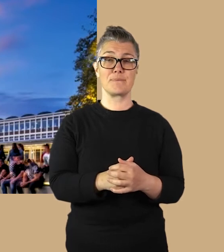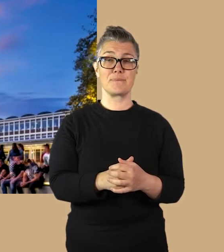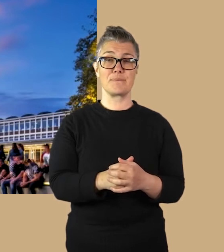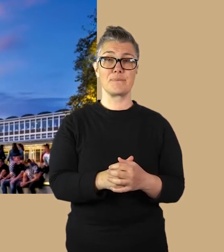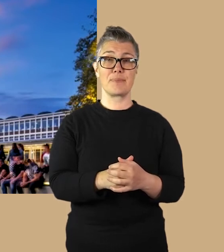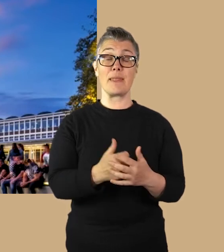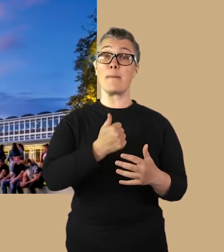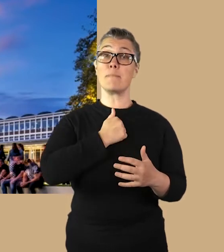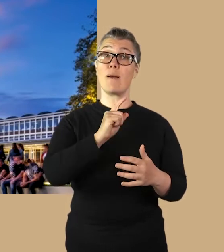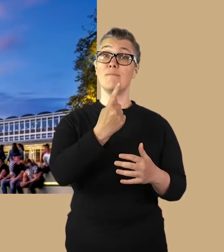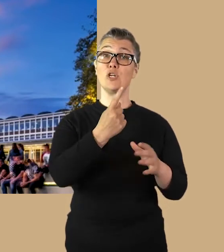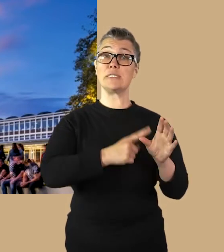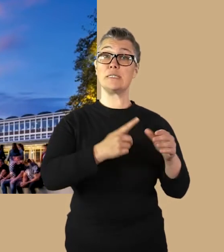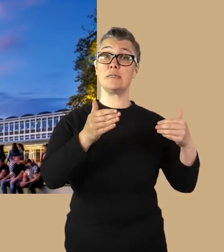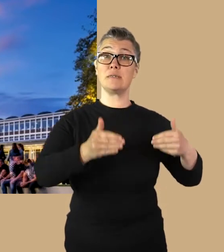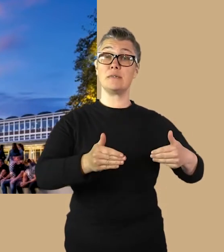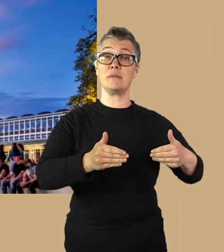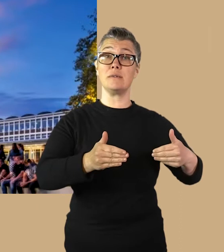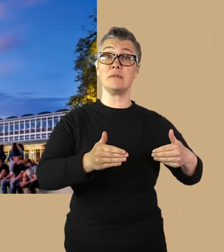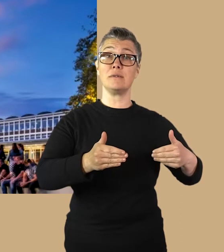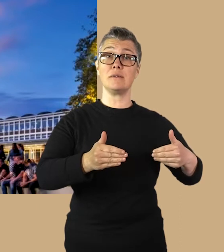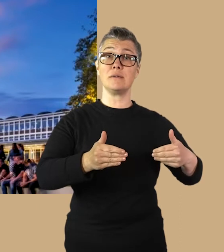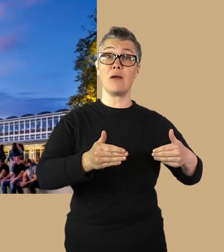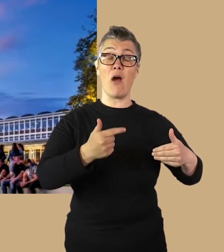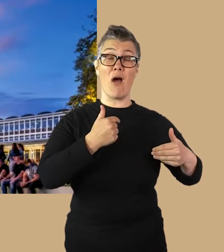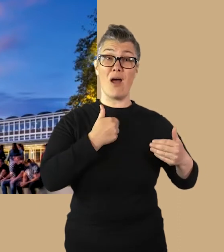Just in my first year, I actually